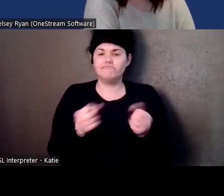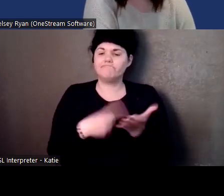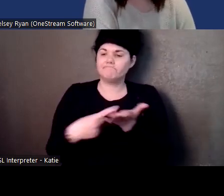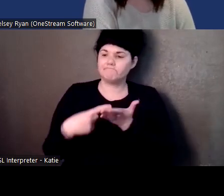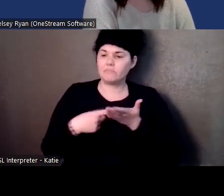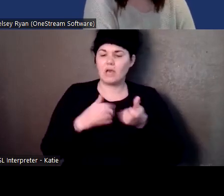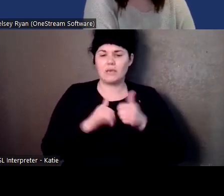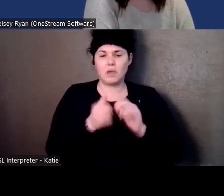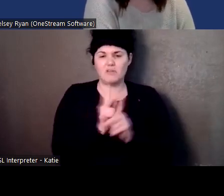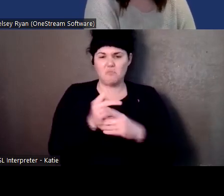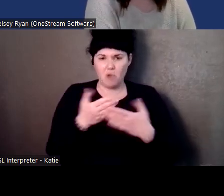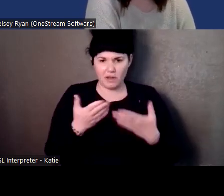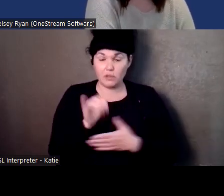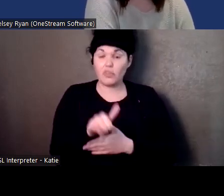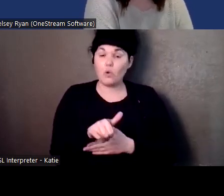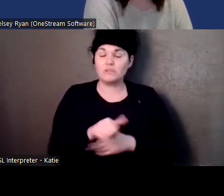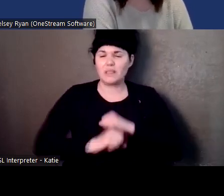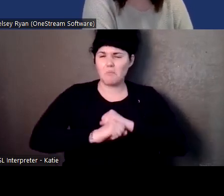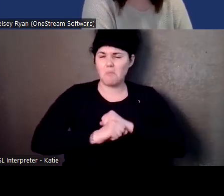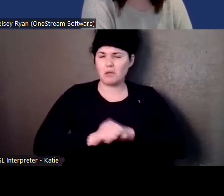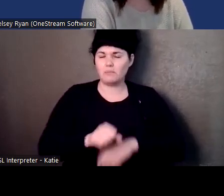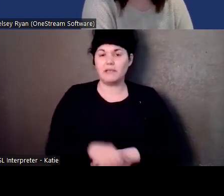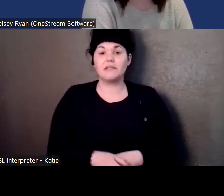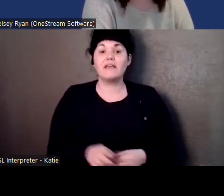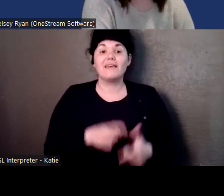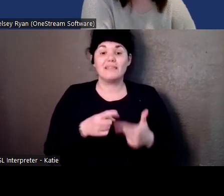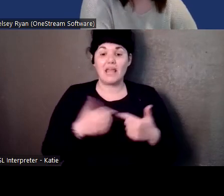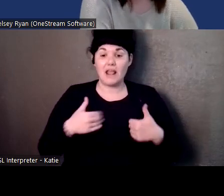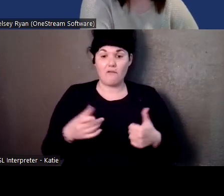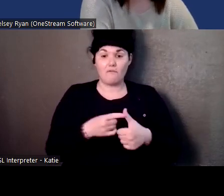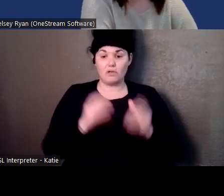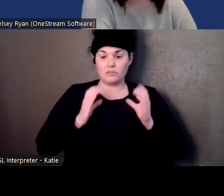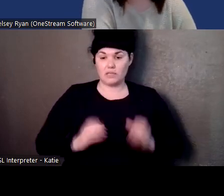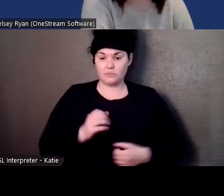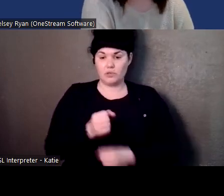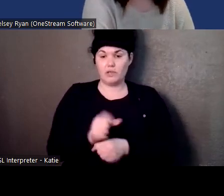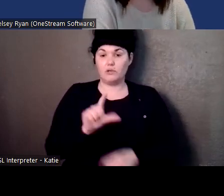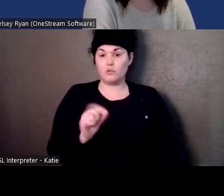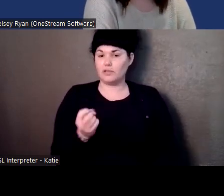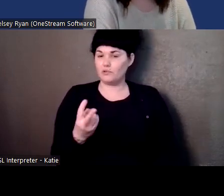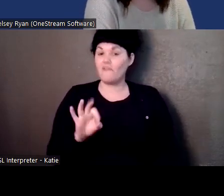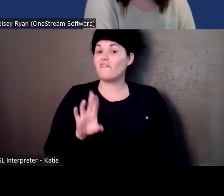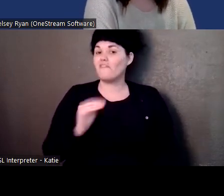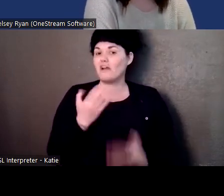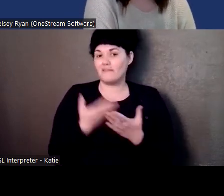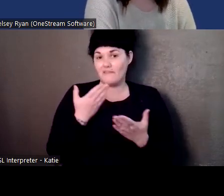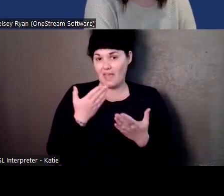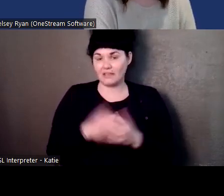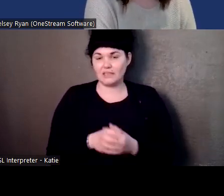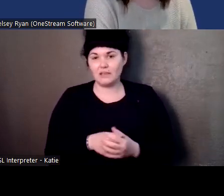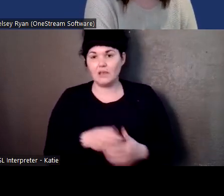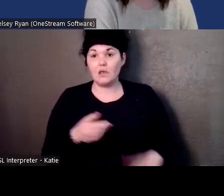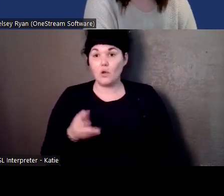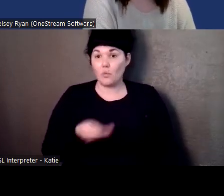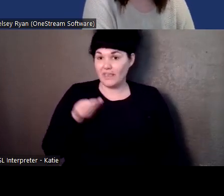marketplace. Then we went live with our first customer in 2012, which, for fun fact for anyone, we actually gave that to them for